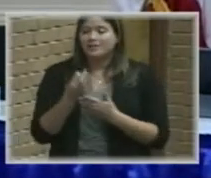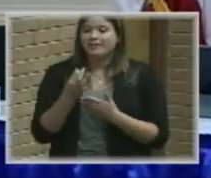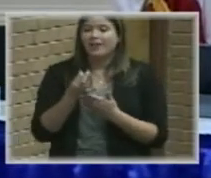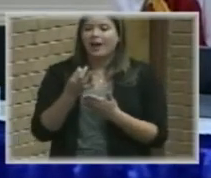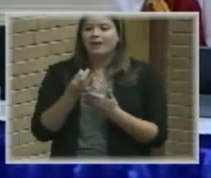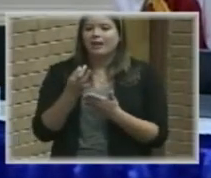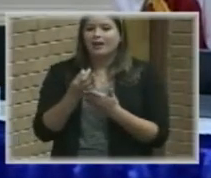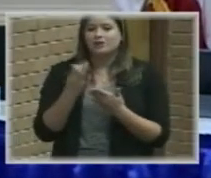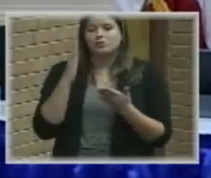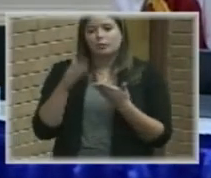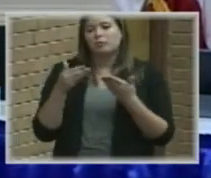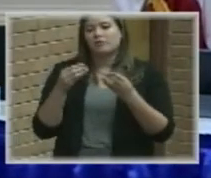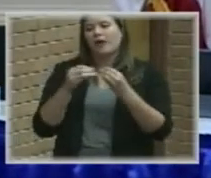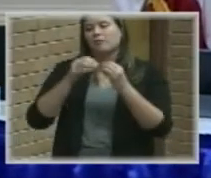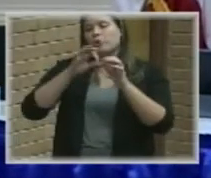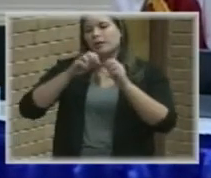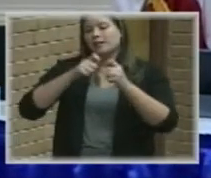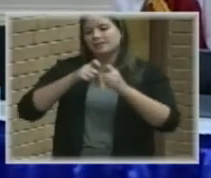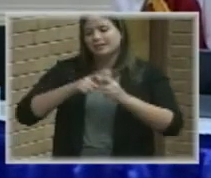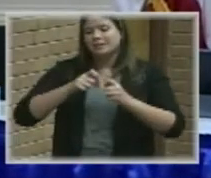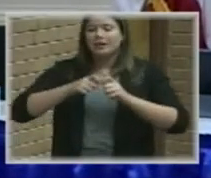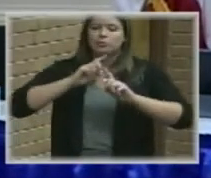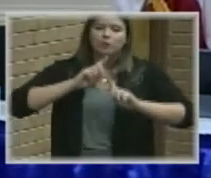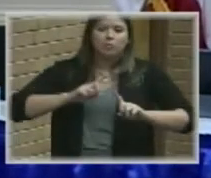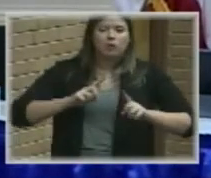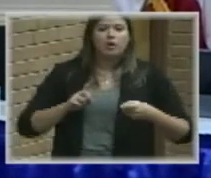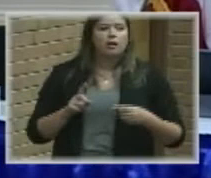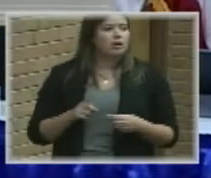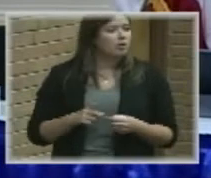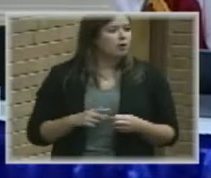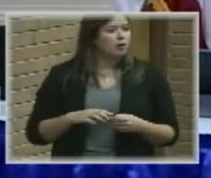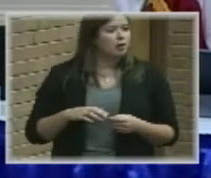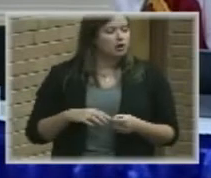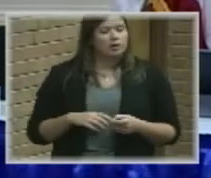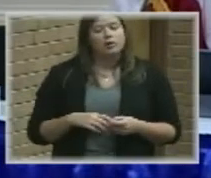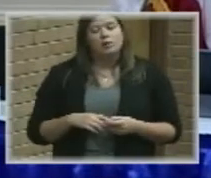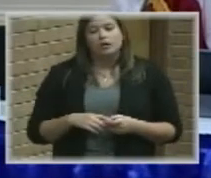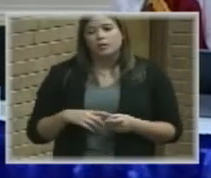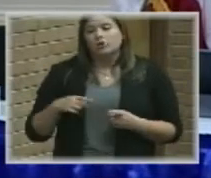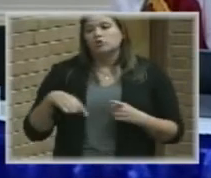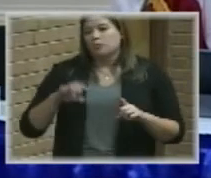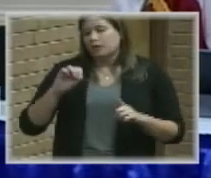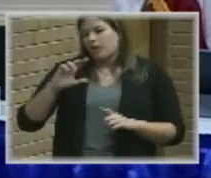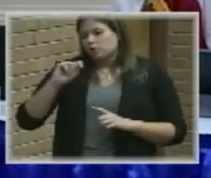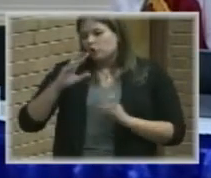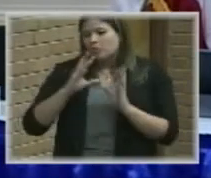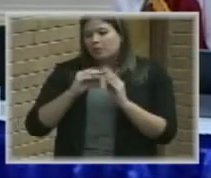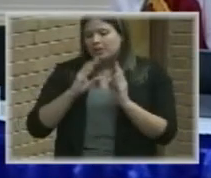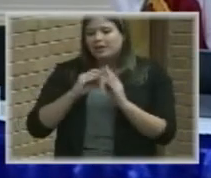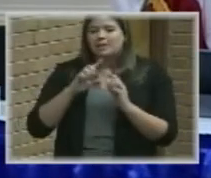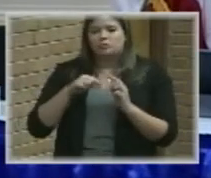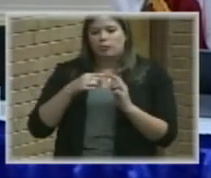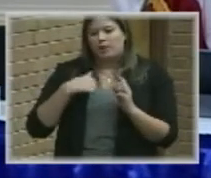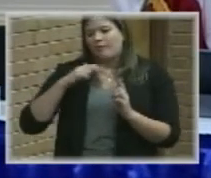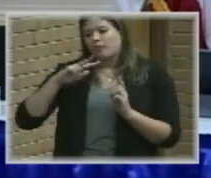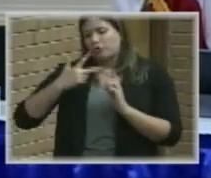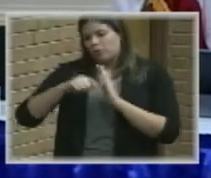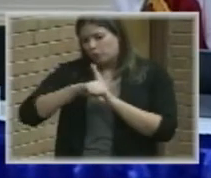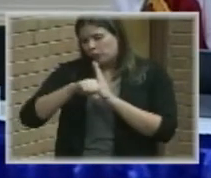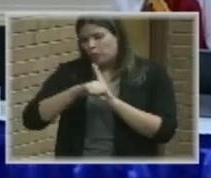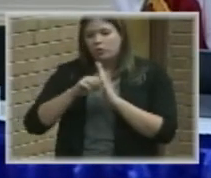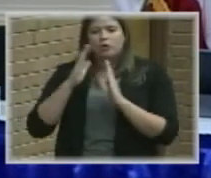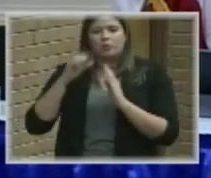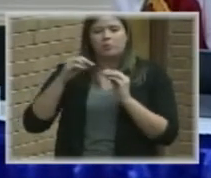give a more detailed report at one of our October meetings when we have the third quarter done through the month